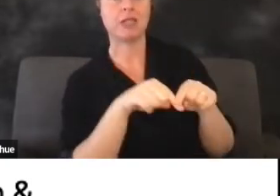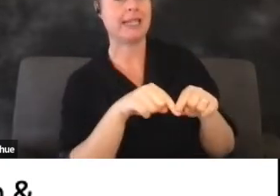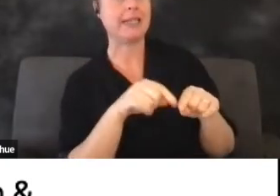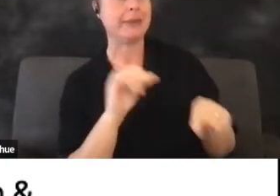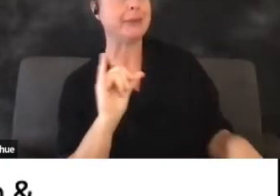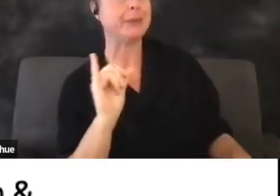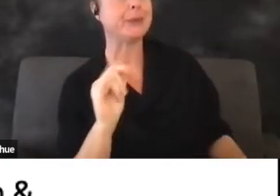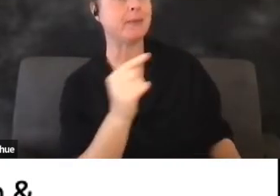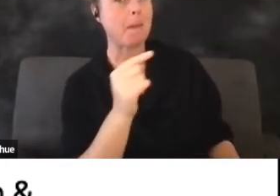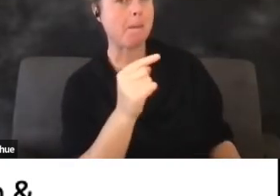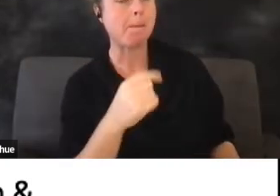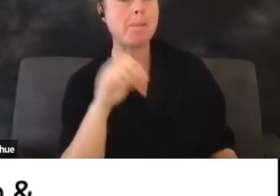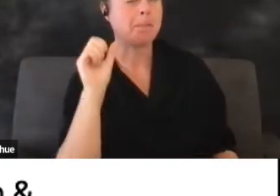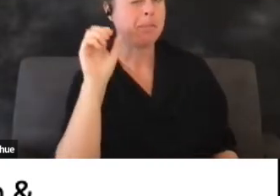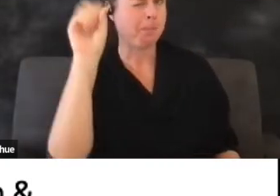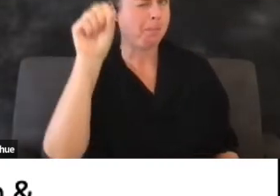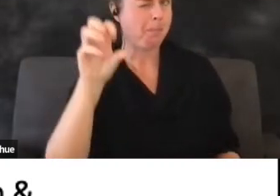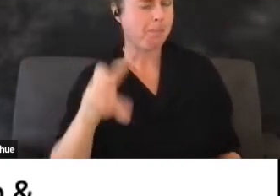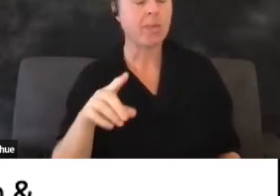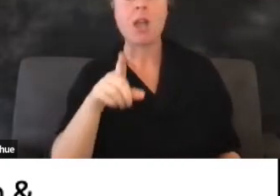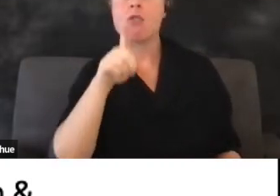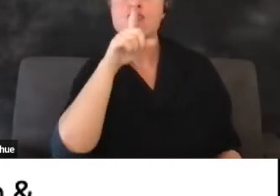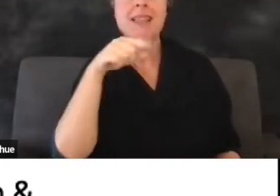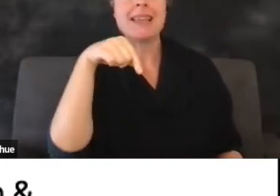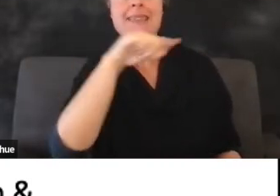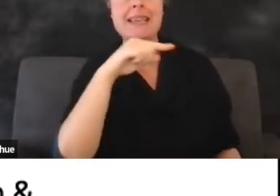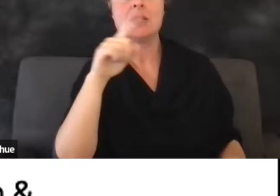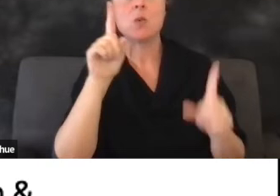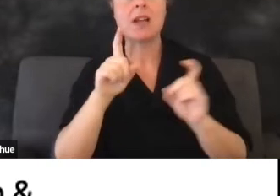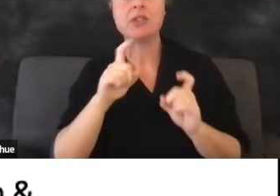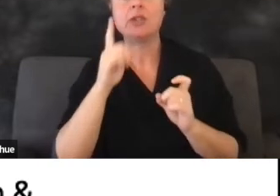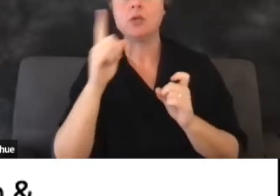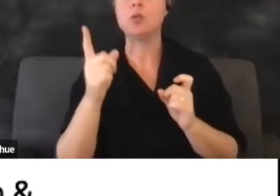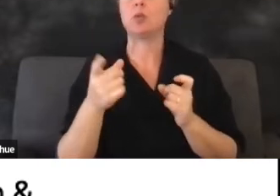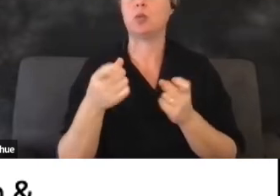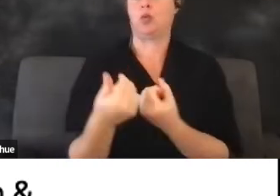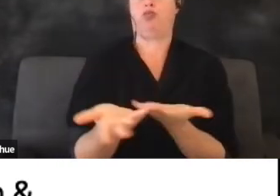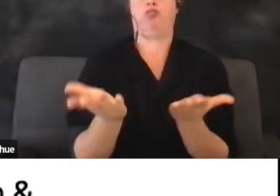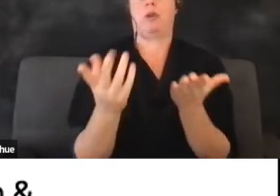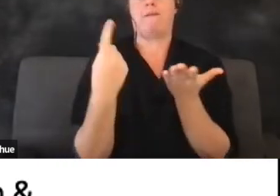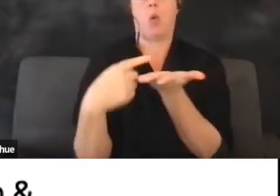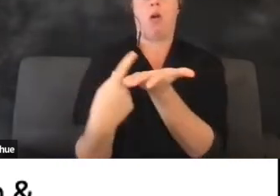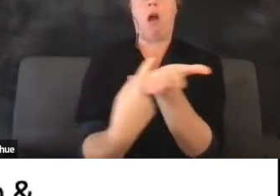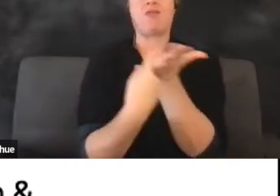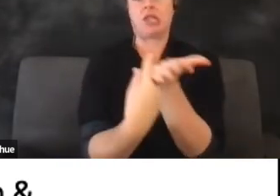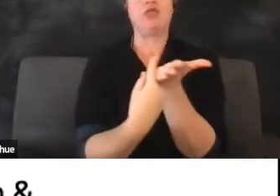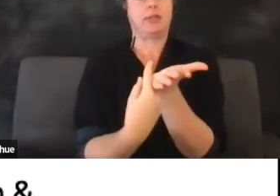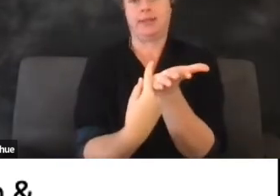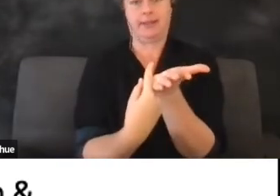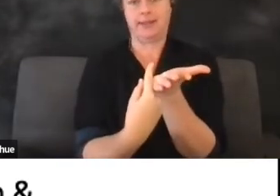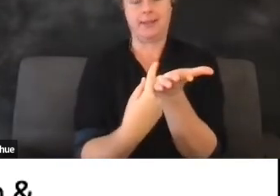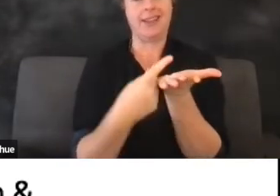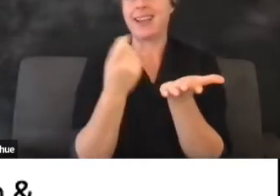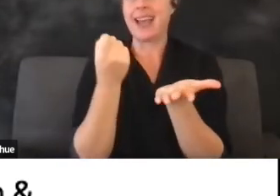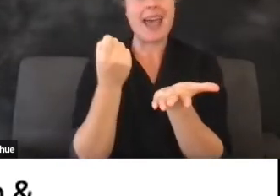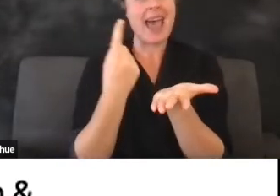For the most part, these are conversational questions. That means we're not taking notes on your answers and there's no report out required.